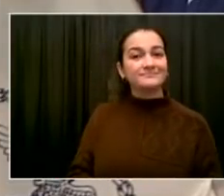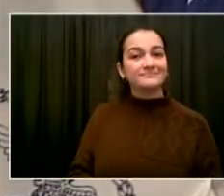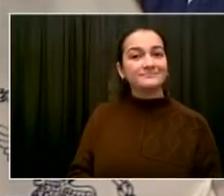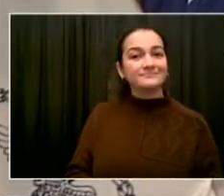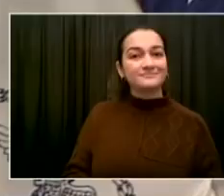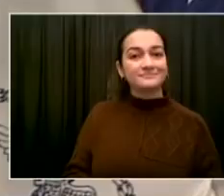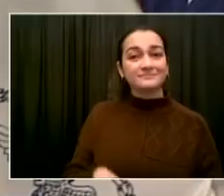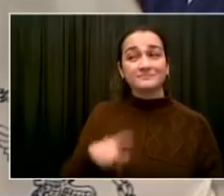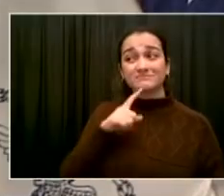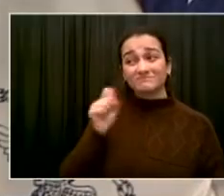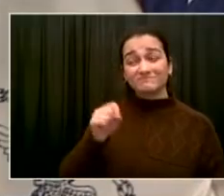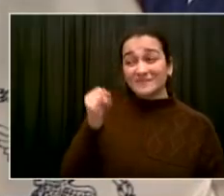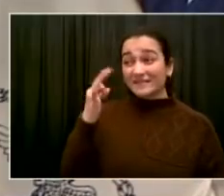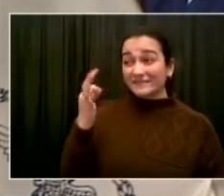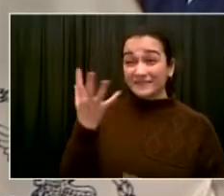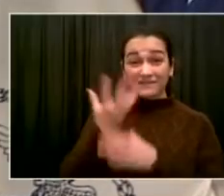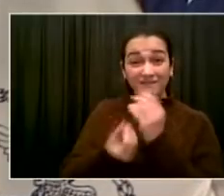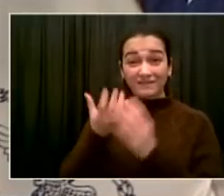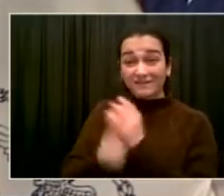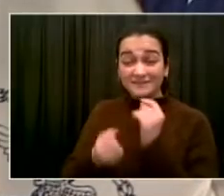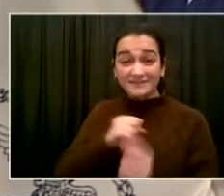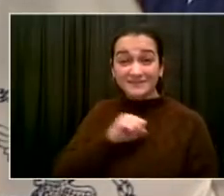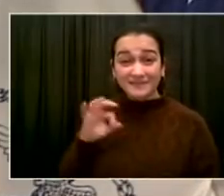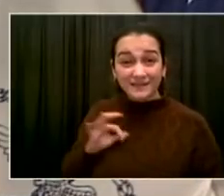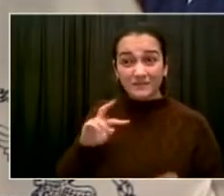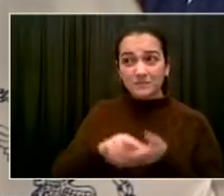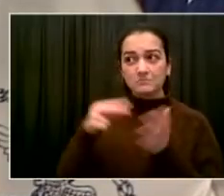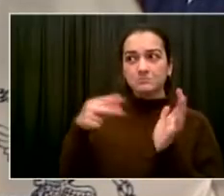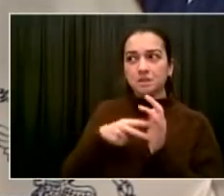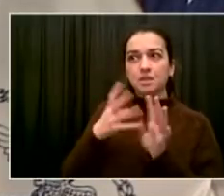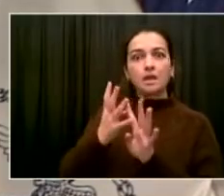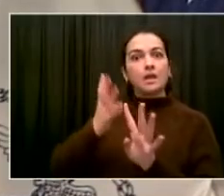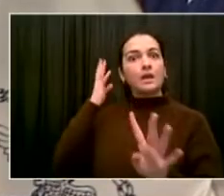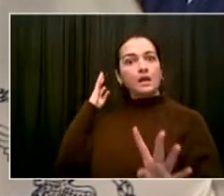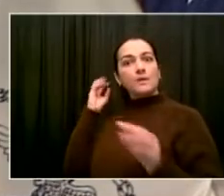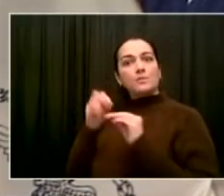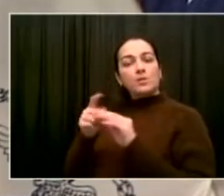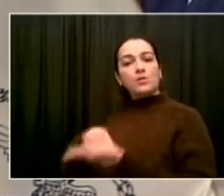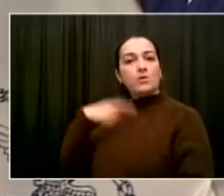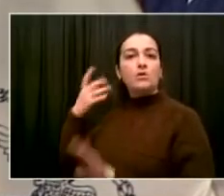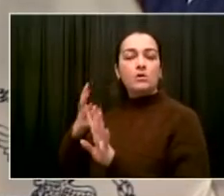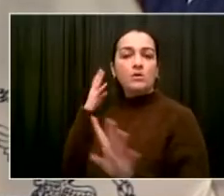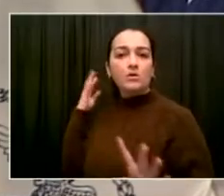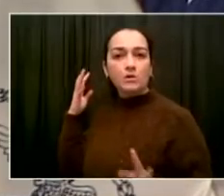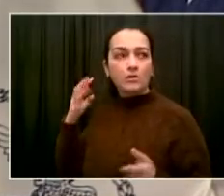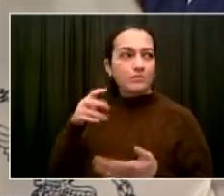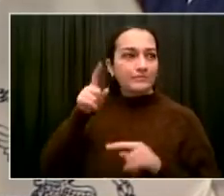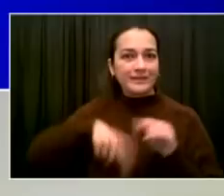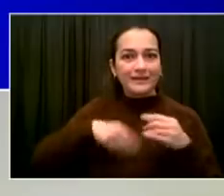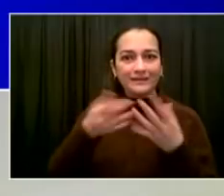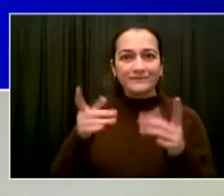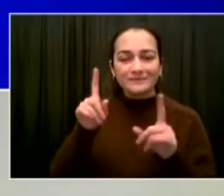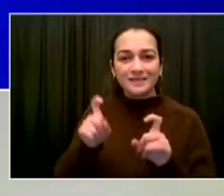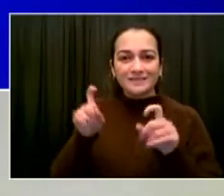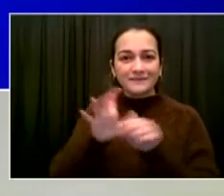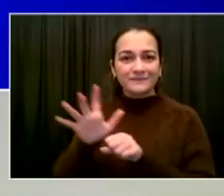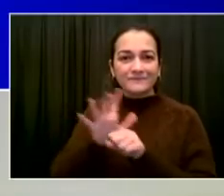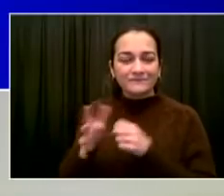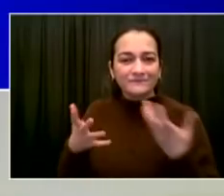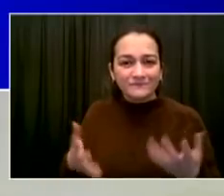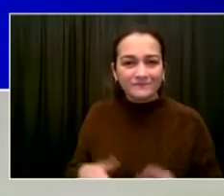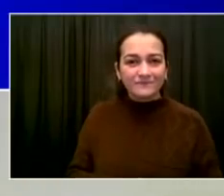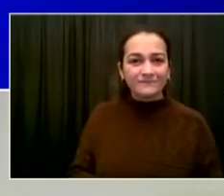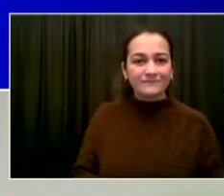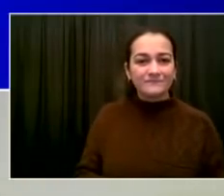We should have a reserve ready to put into play very quickly and systematically. So Ted, I know you know how to do that. Let's do that